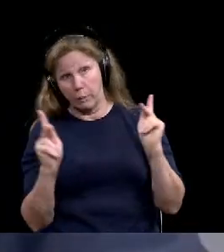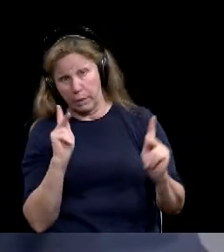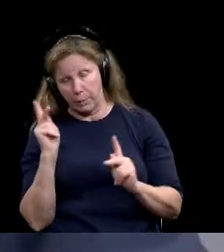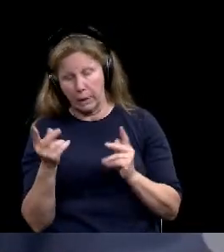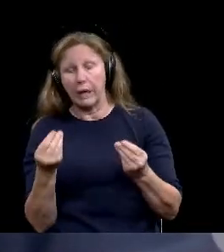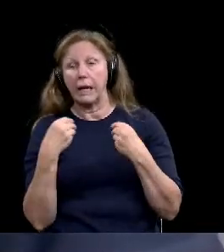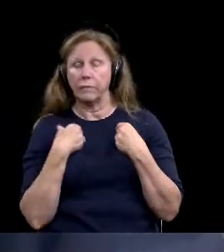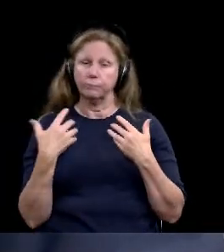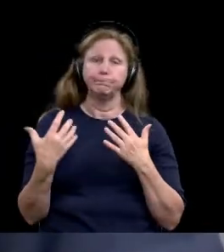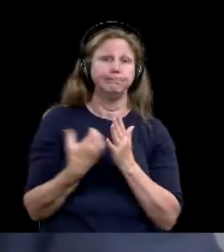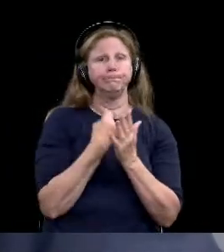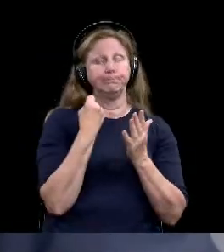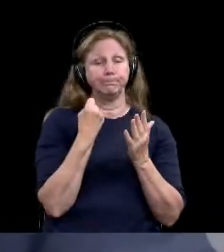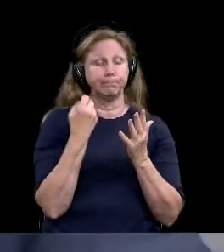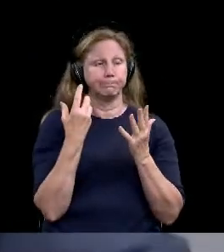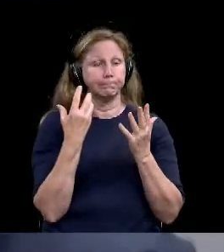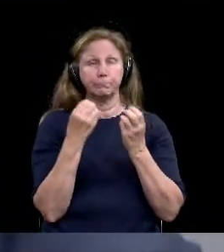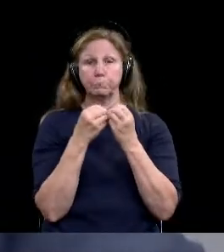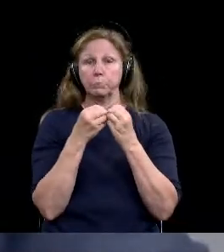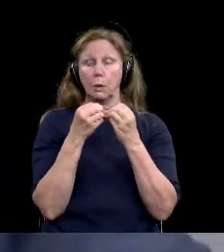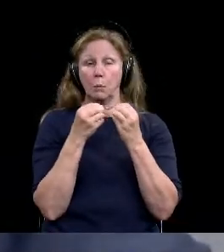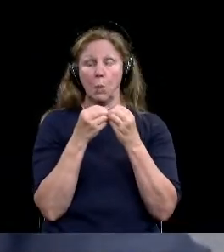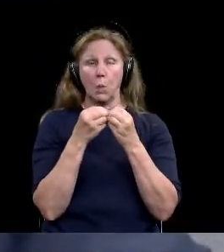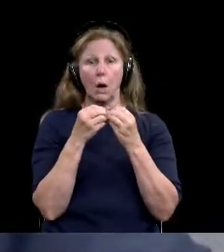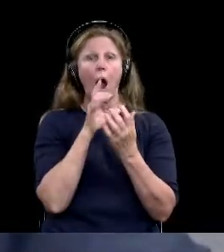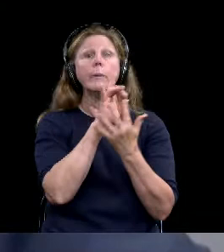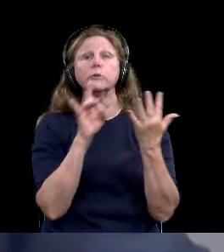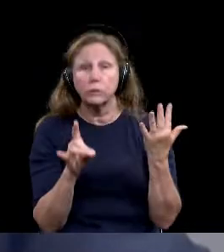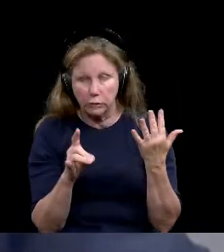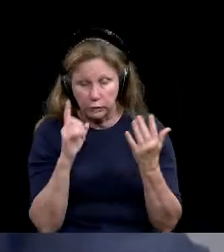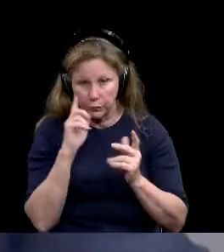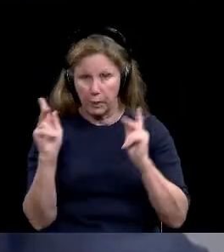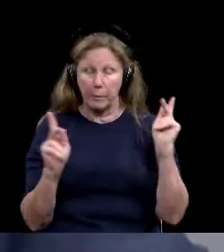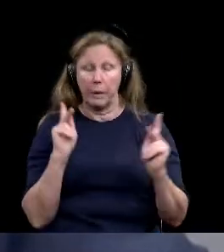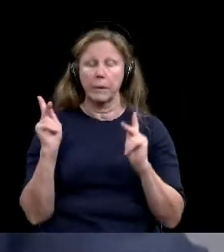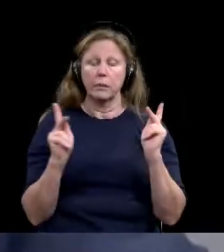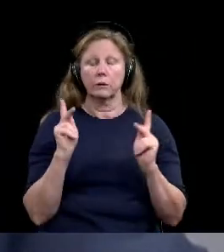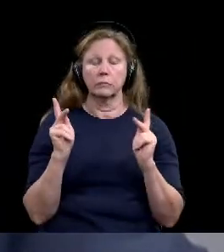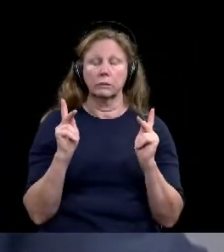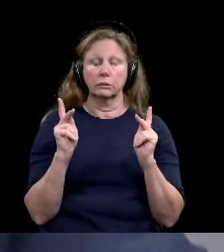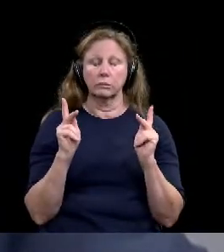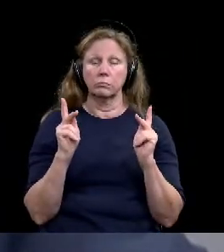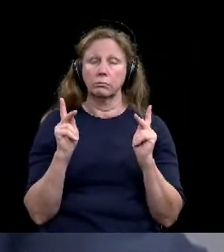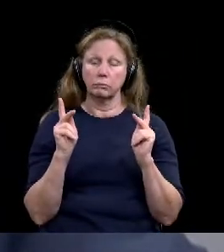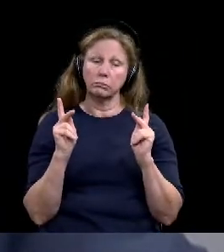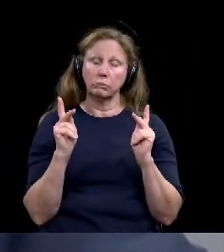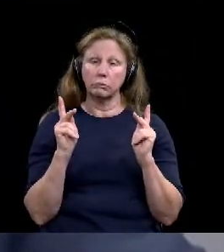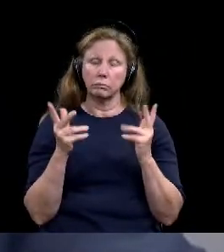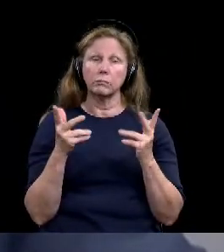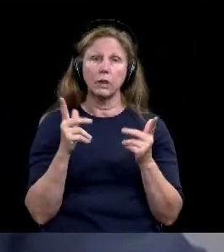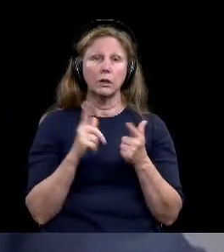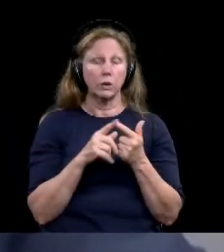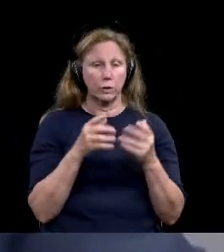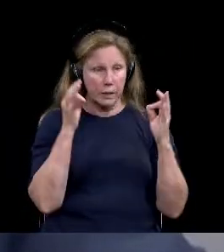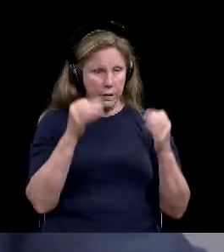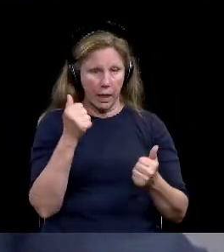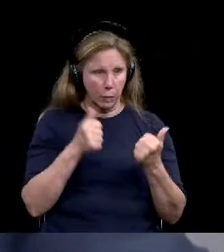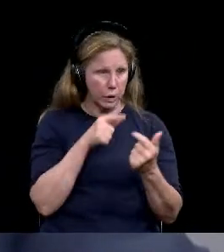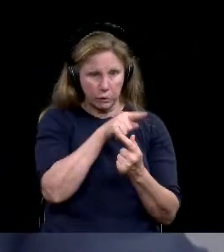to choose a vaccine that they would want to take. If you have any questions about this vaccine, please start with your personal